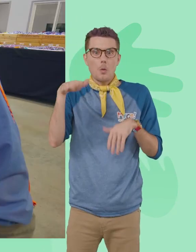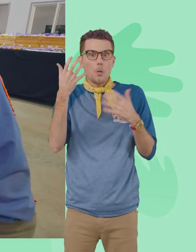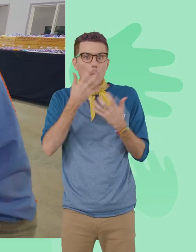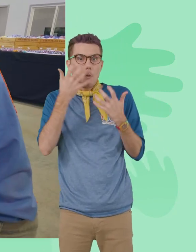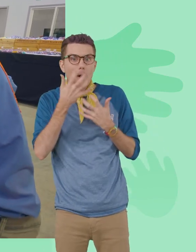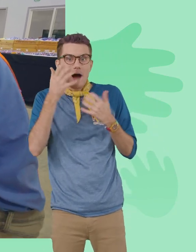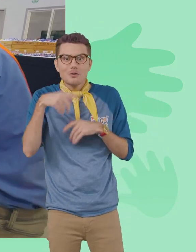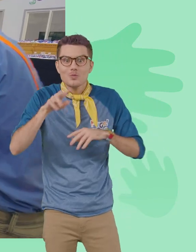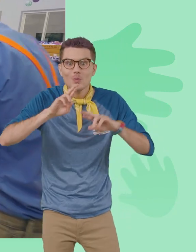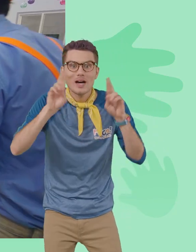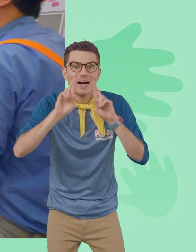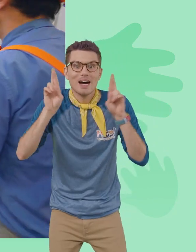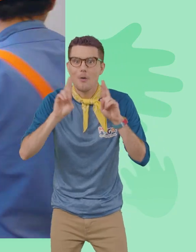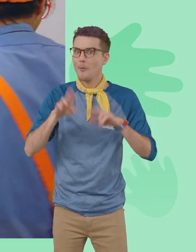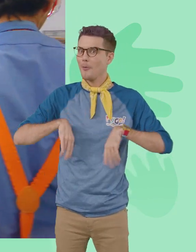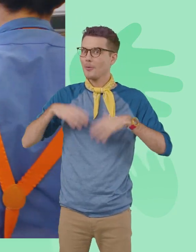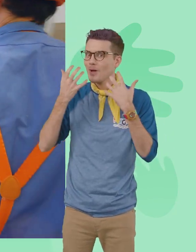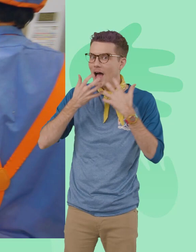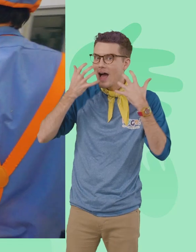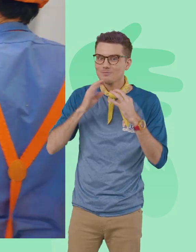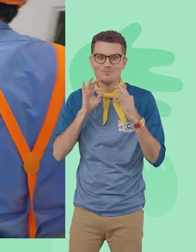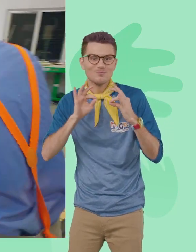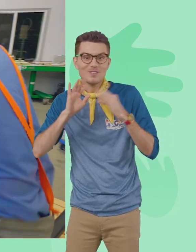Okay. It's ready. Whoa.